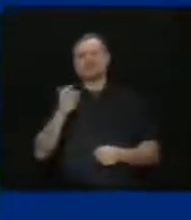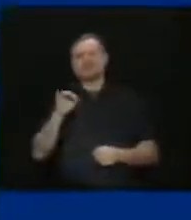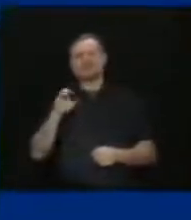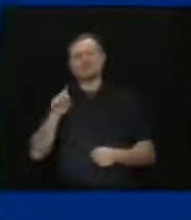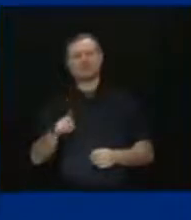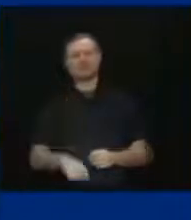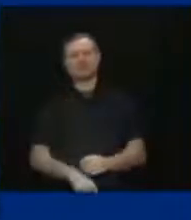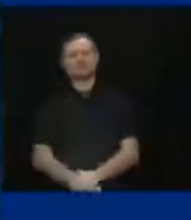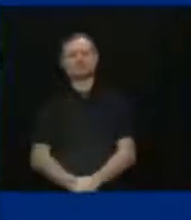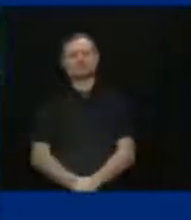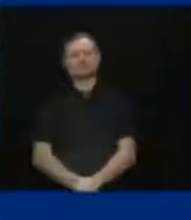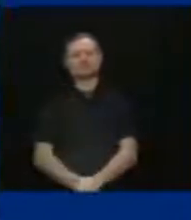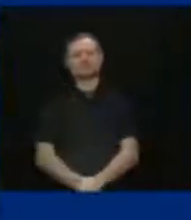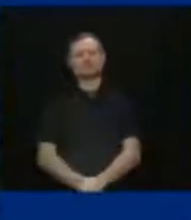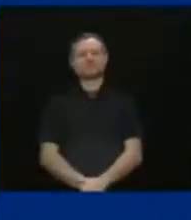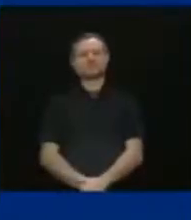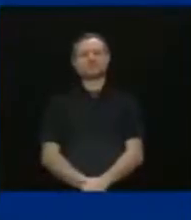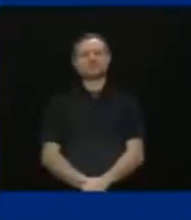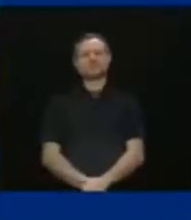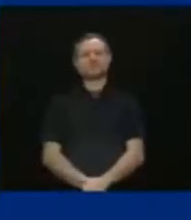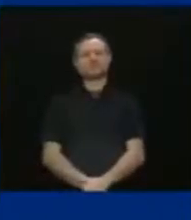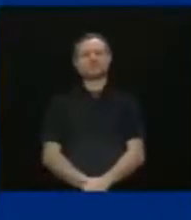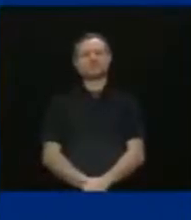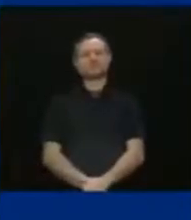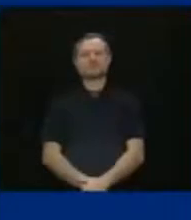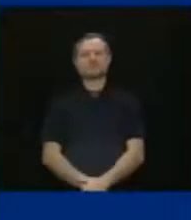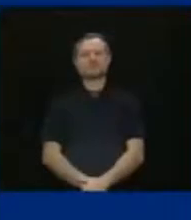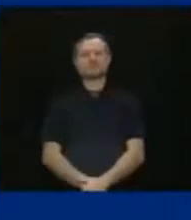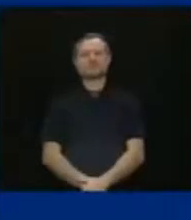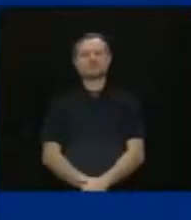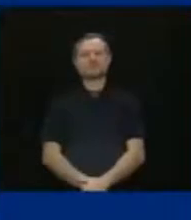be embarrassing, but they're not embarrassed at all.